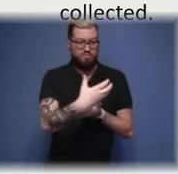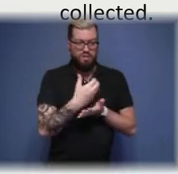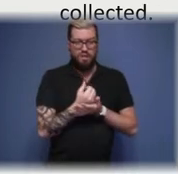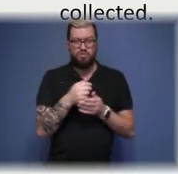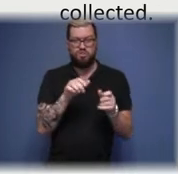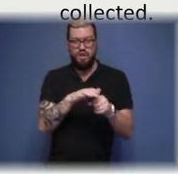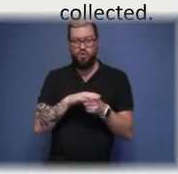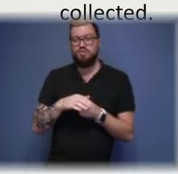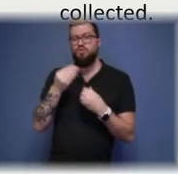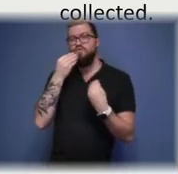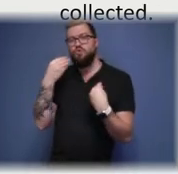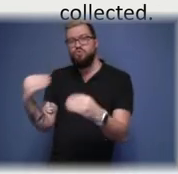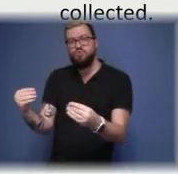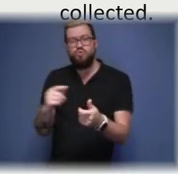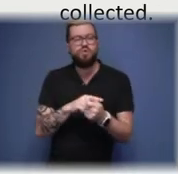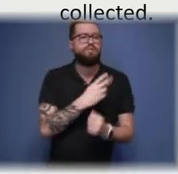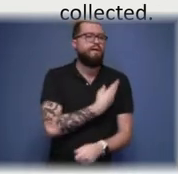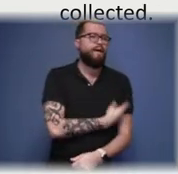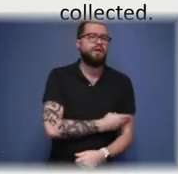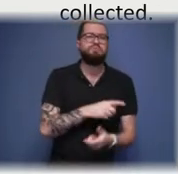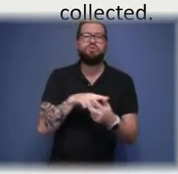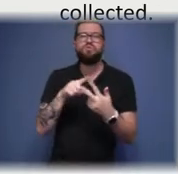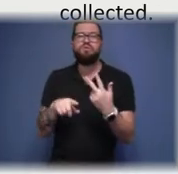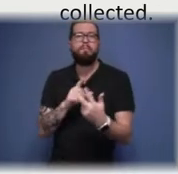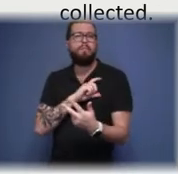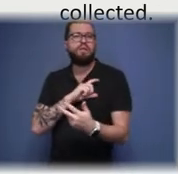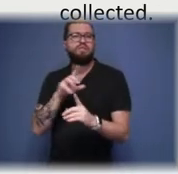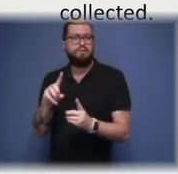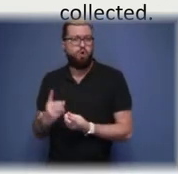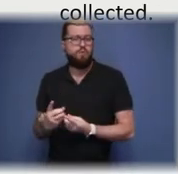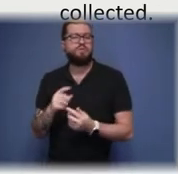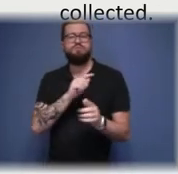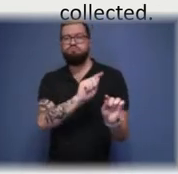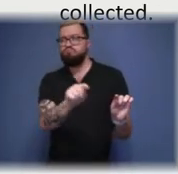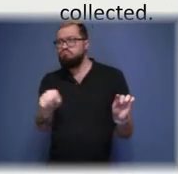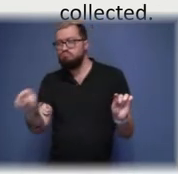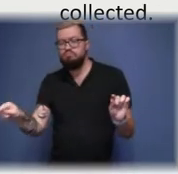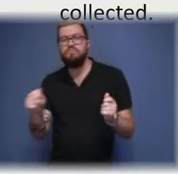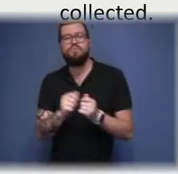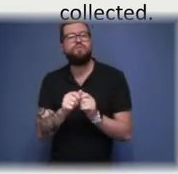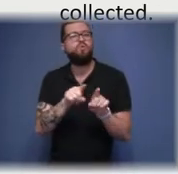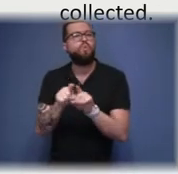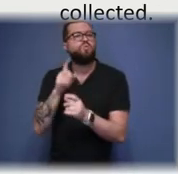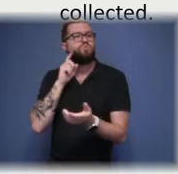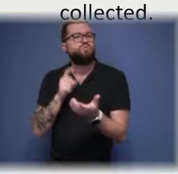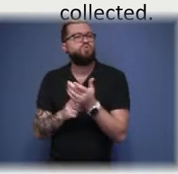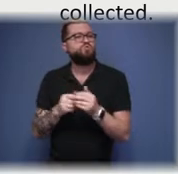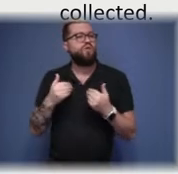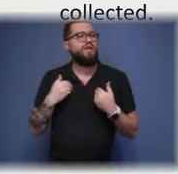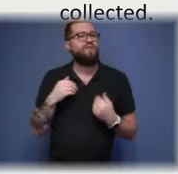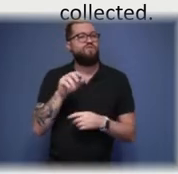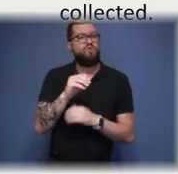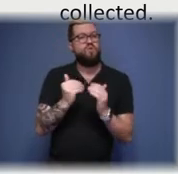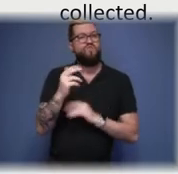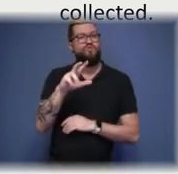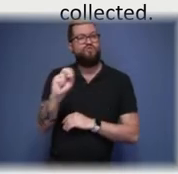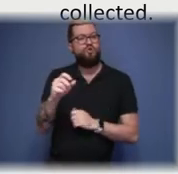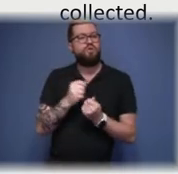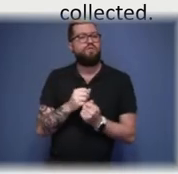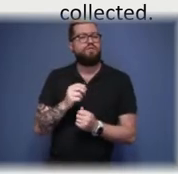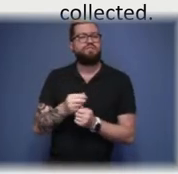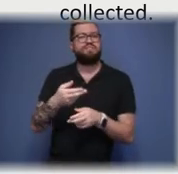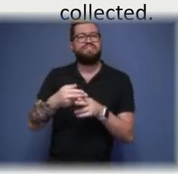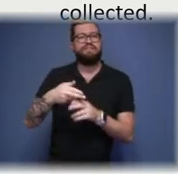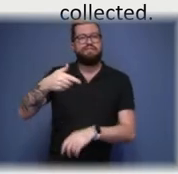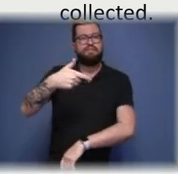grocery stores, and a few hospitals as well. You'll also notice that we have 30 sites where we're collecting sharps. So this